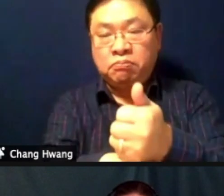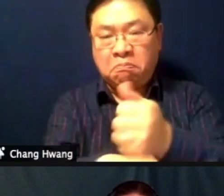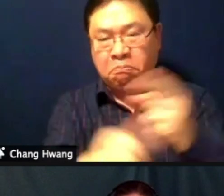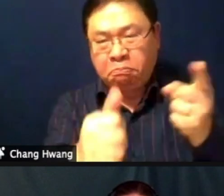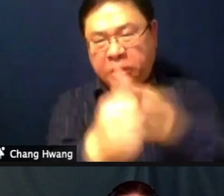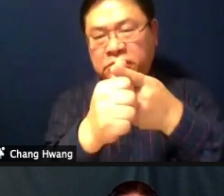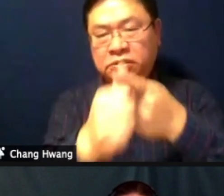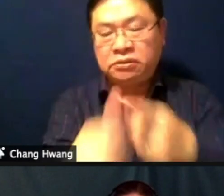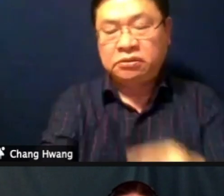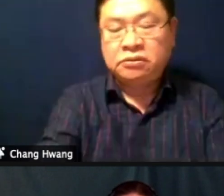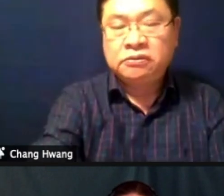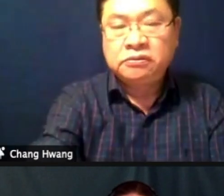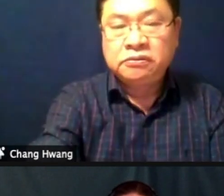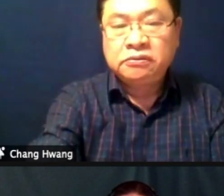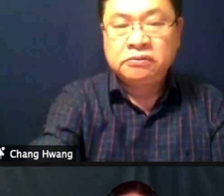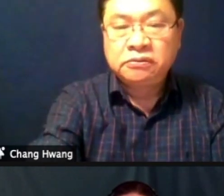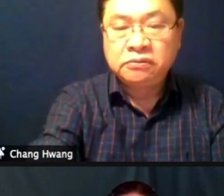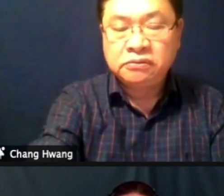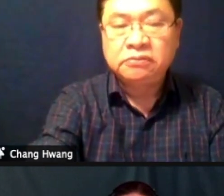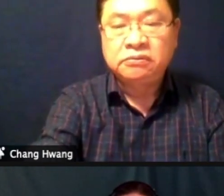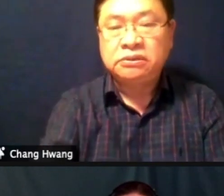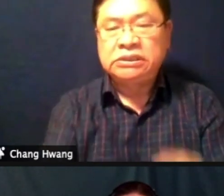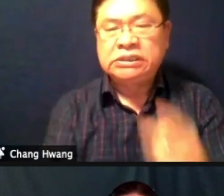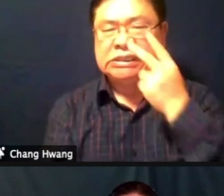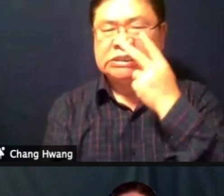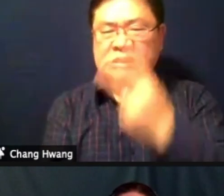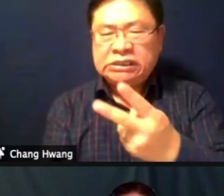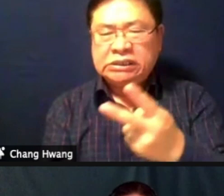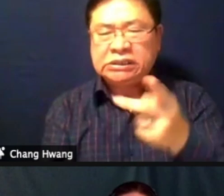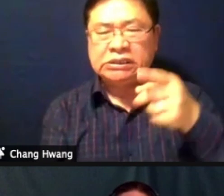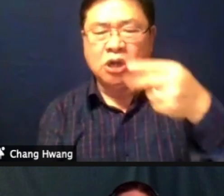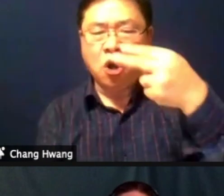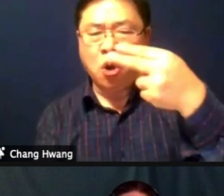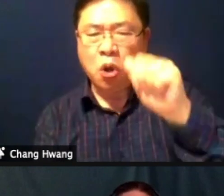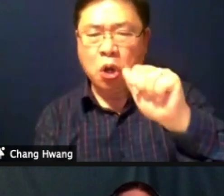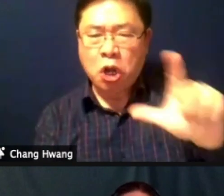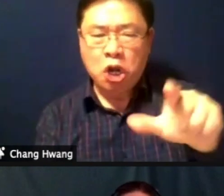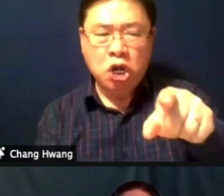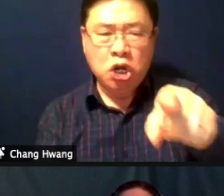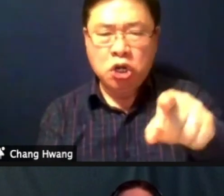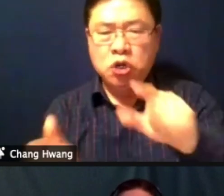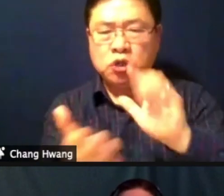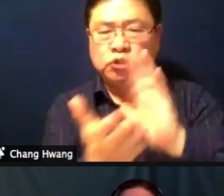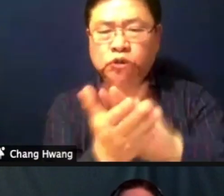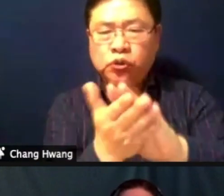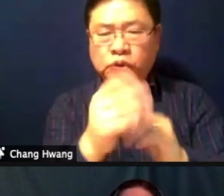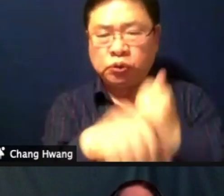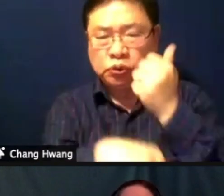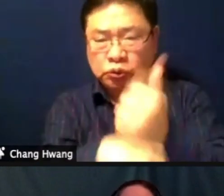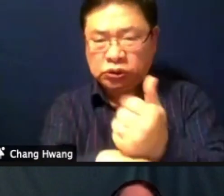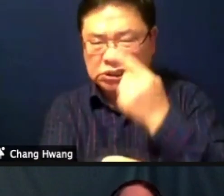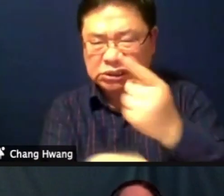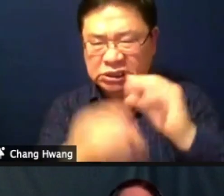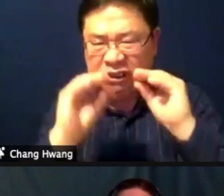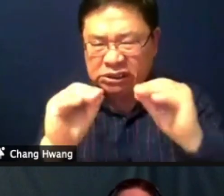geographical context. That's where Pyongyang is. So that is where that school was originally founded by Dr. Hall. And you can see we have a